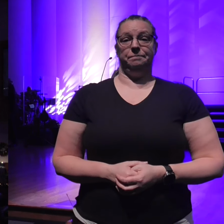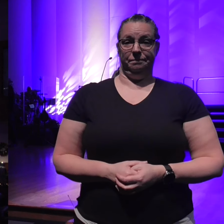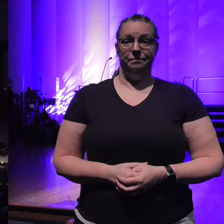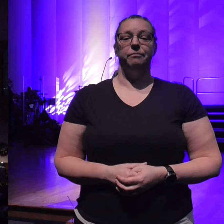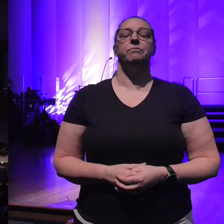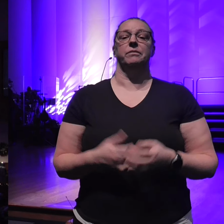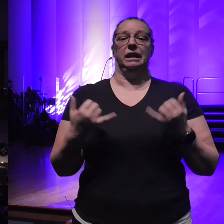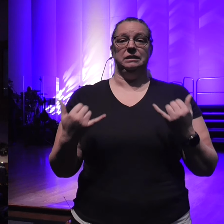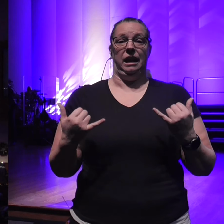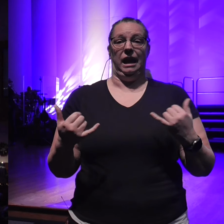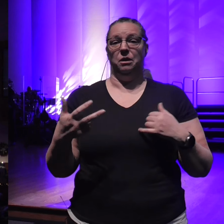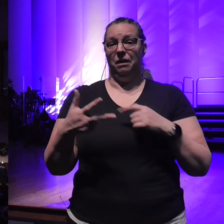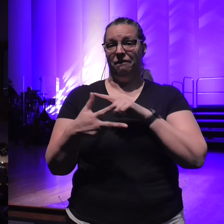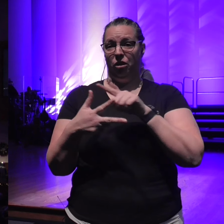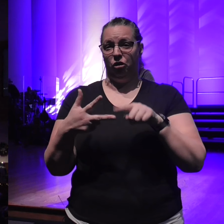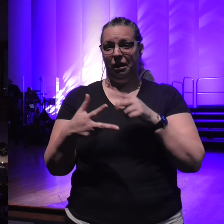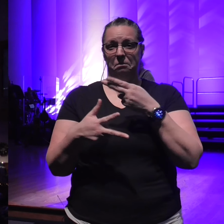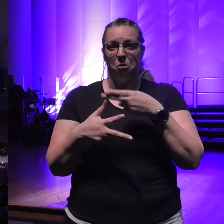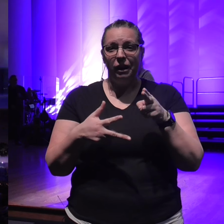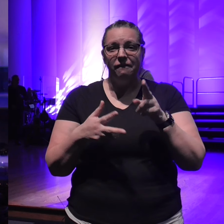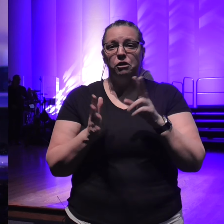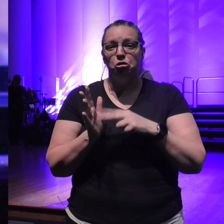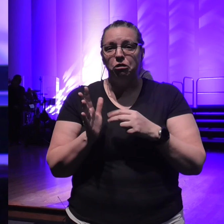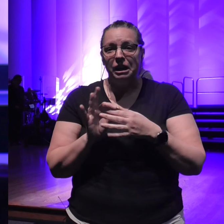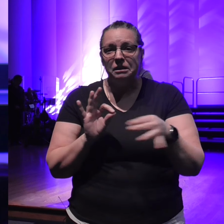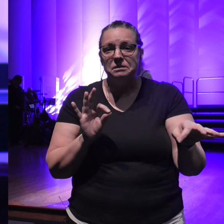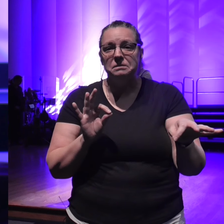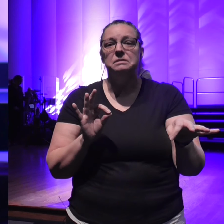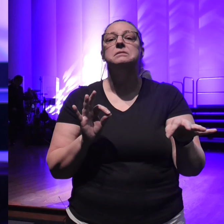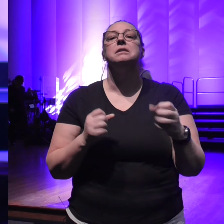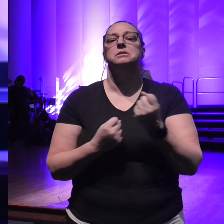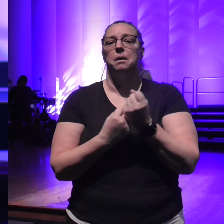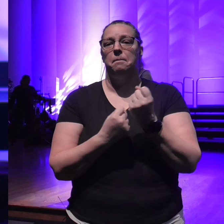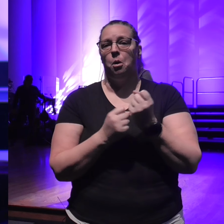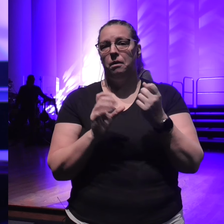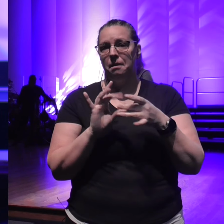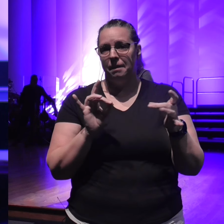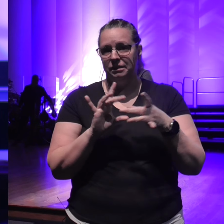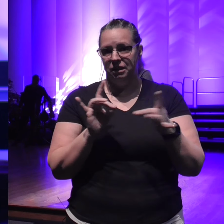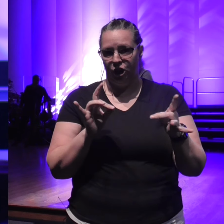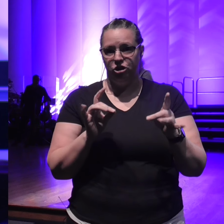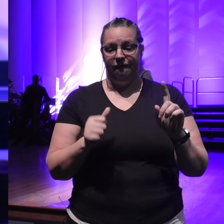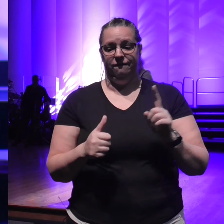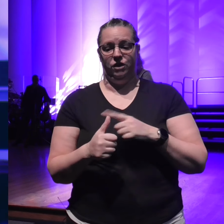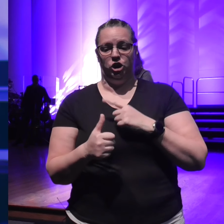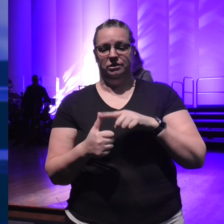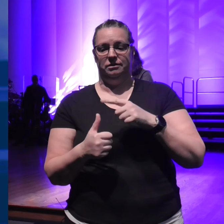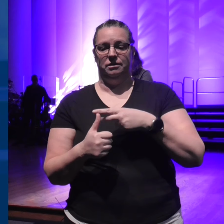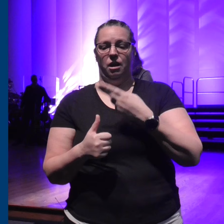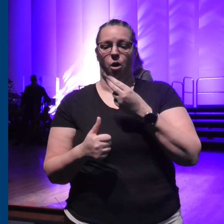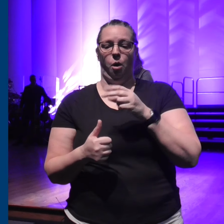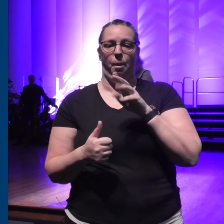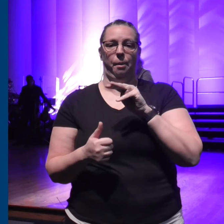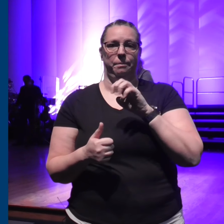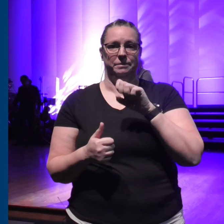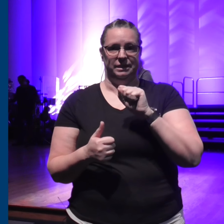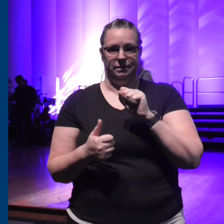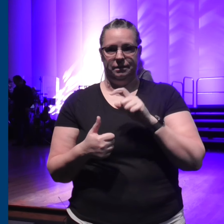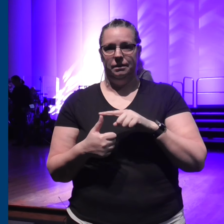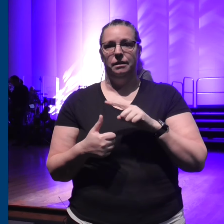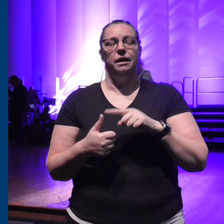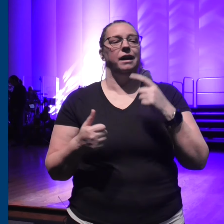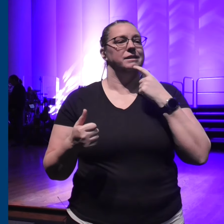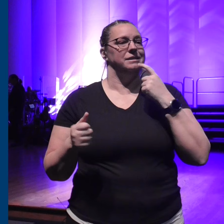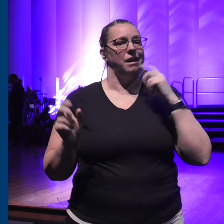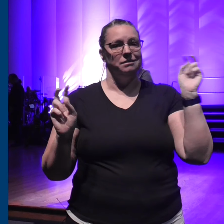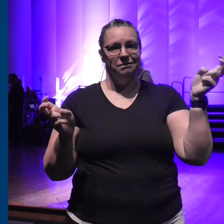We have 3 brief readings today to support our message. Our first comes from our founder, Ernest Holmes, who tells us,